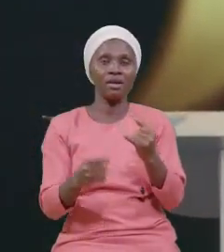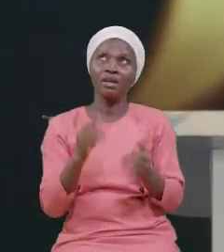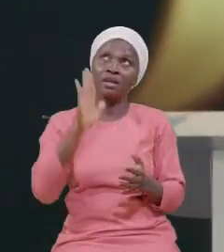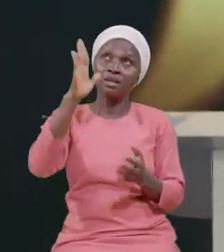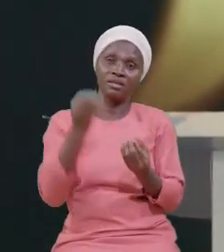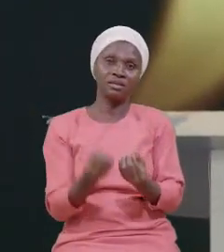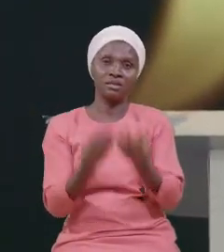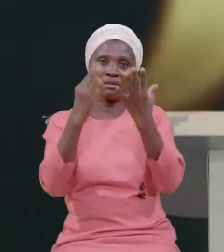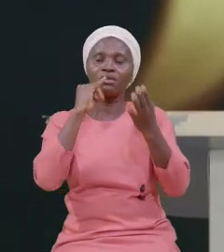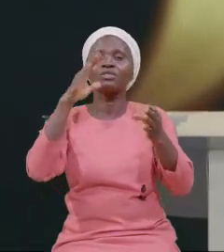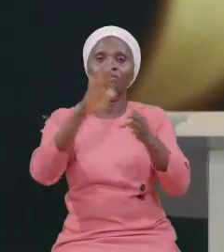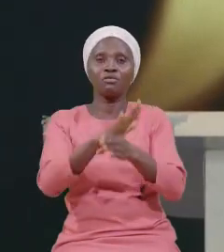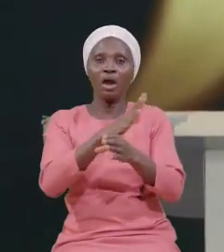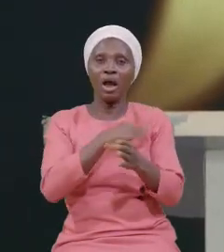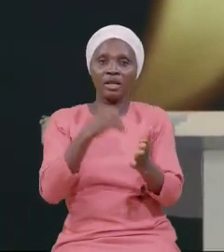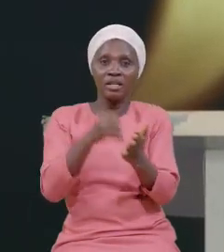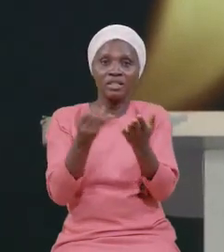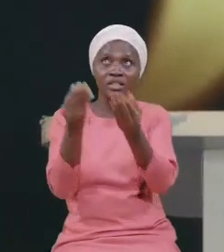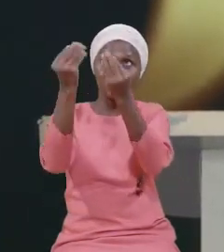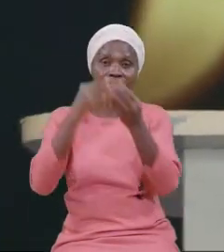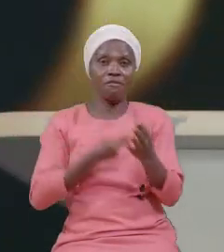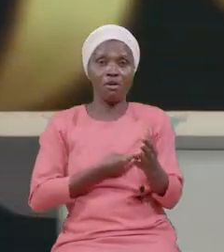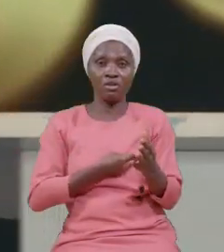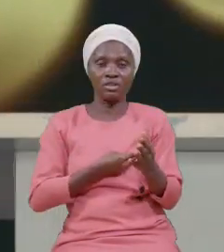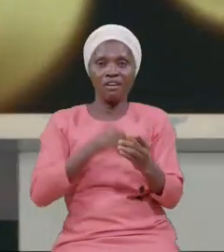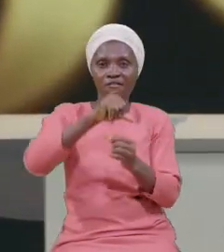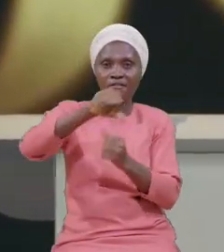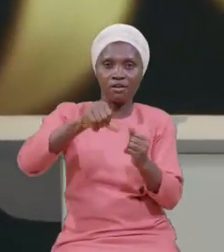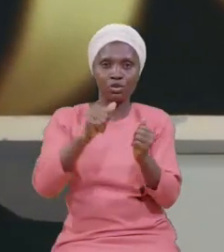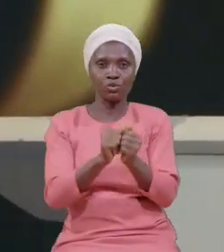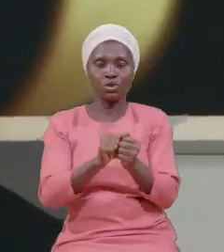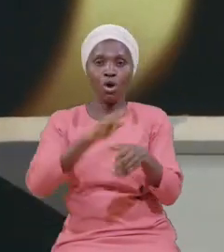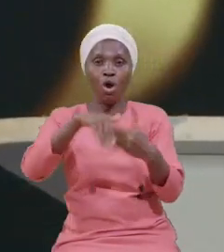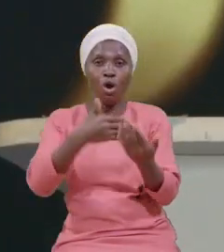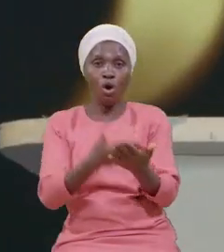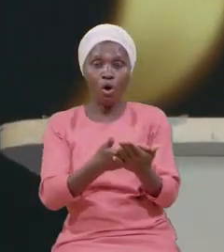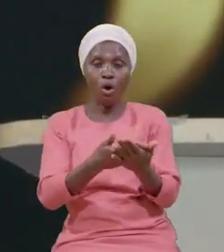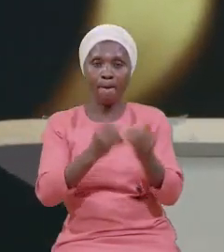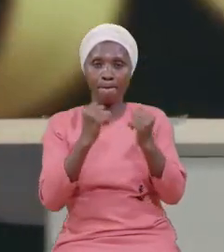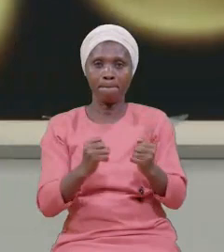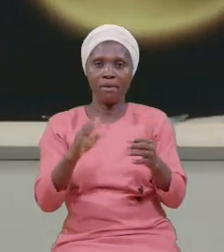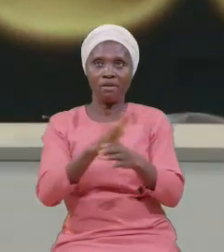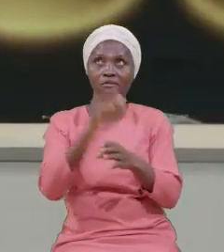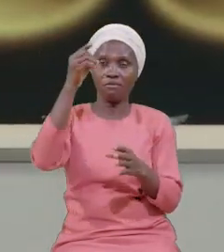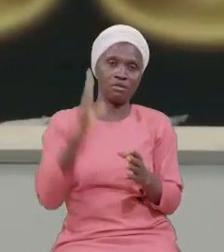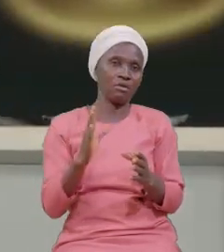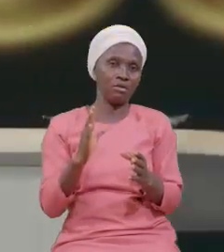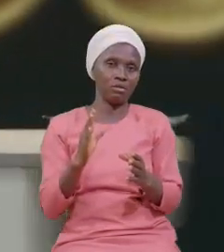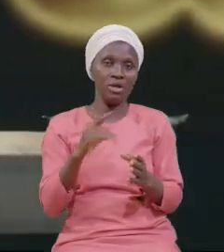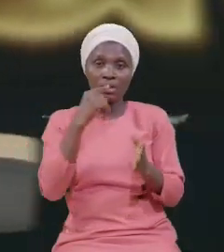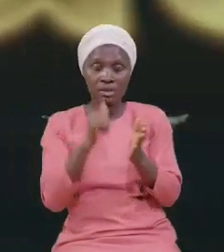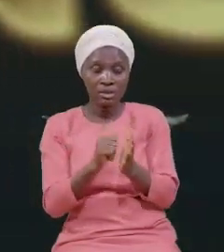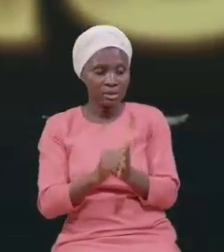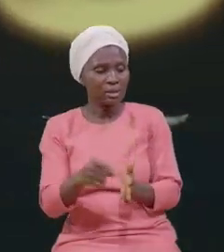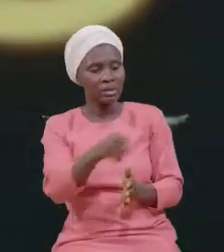us a fellowship with the Almighty God. They patched my garments among them